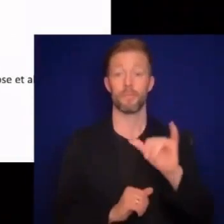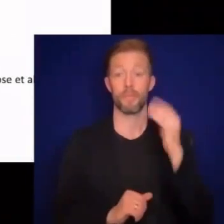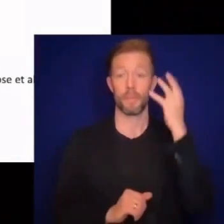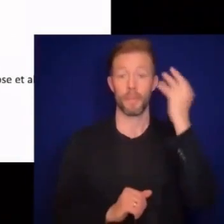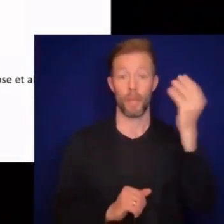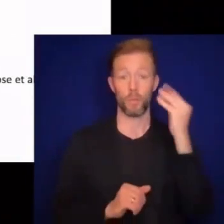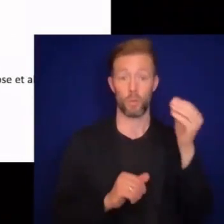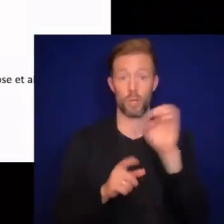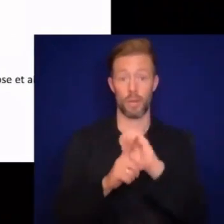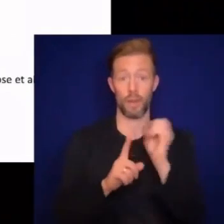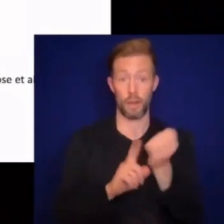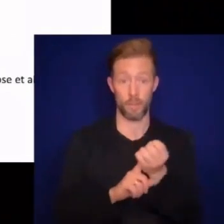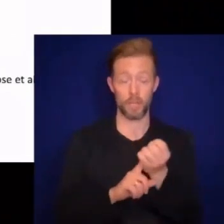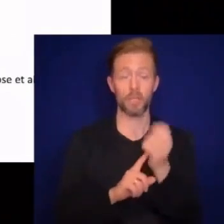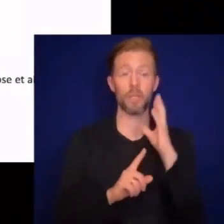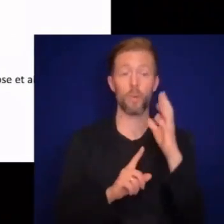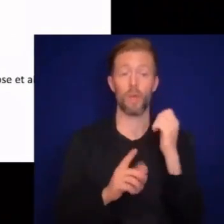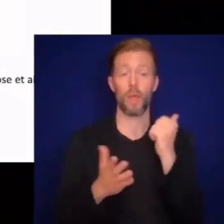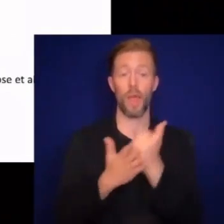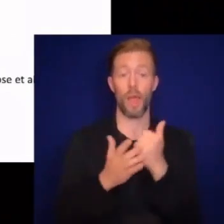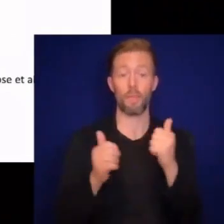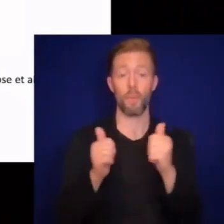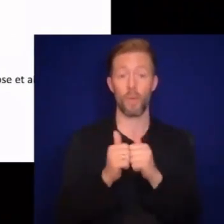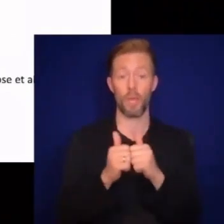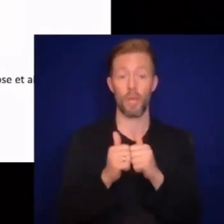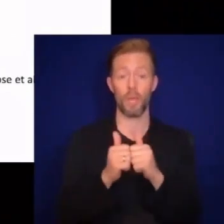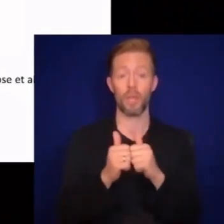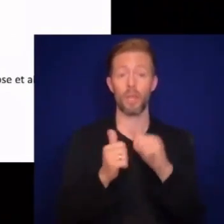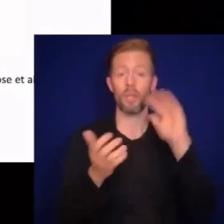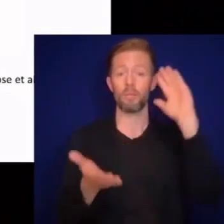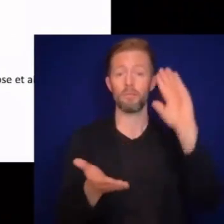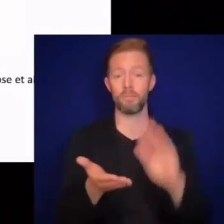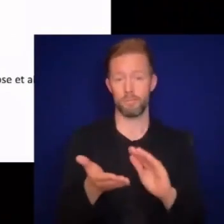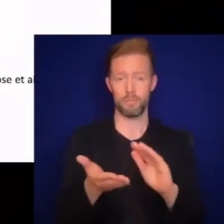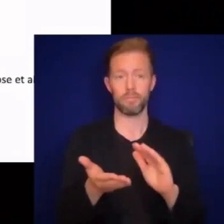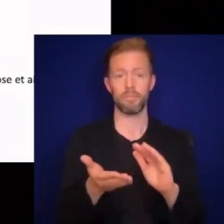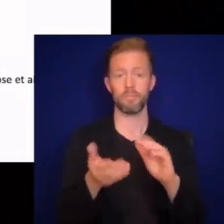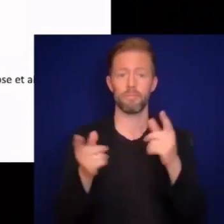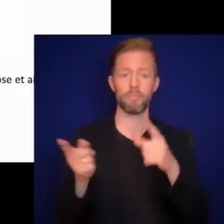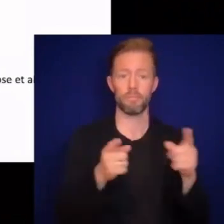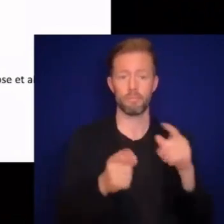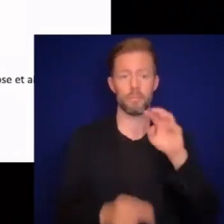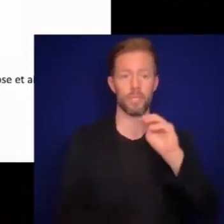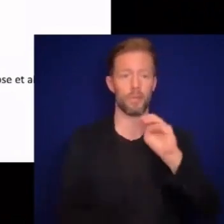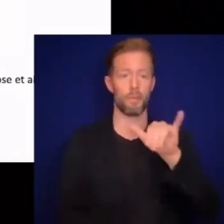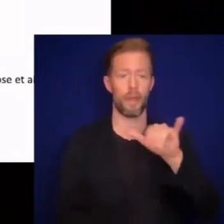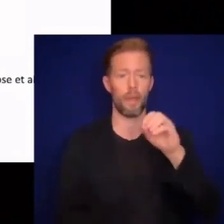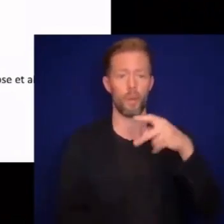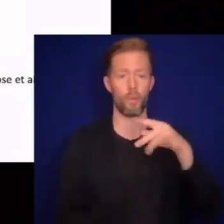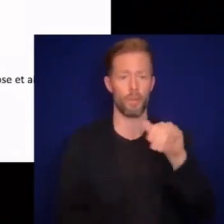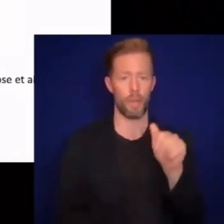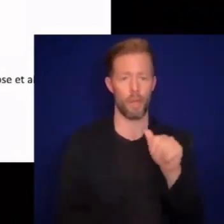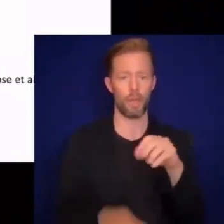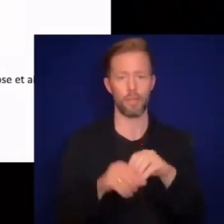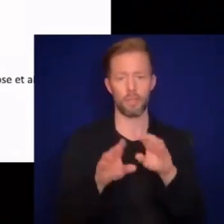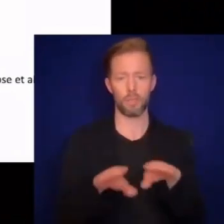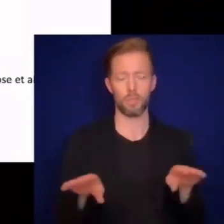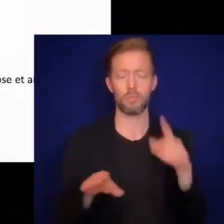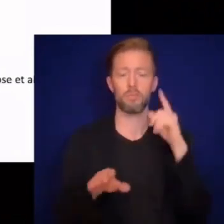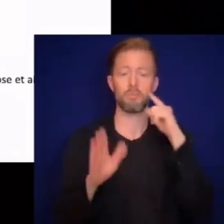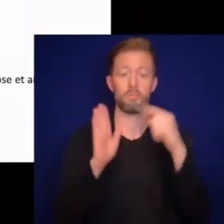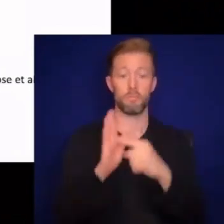outdoor environments or even help with reducing the occurrence of myopia in